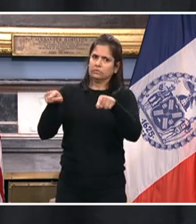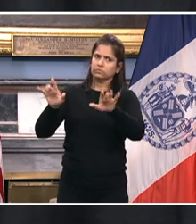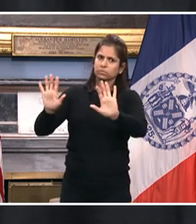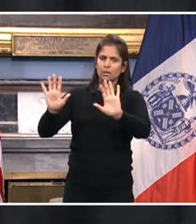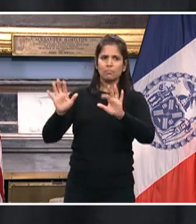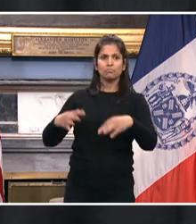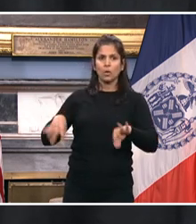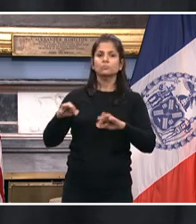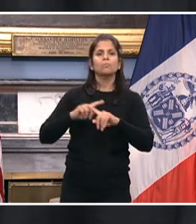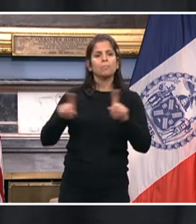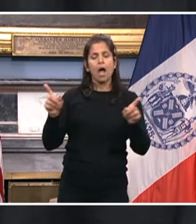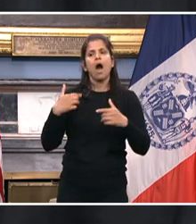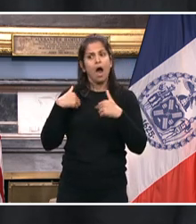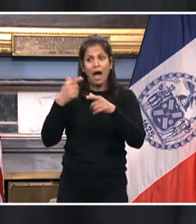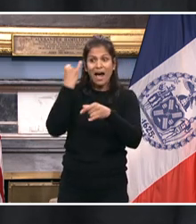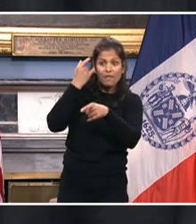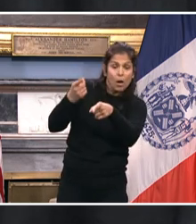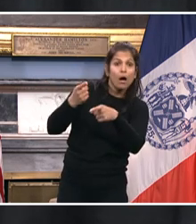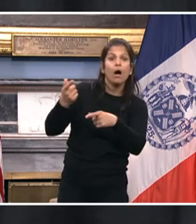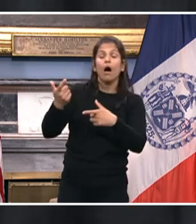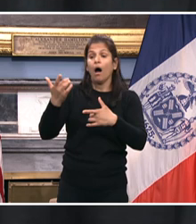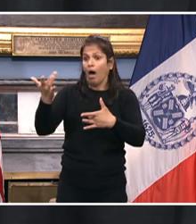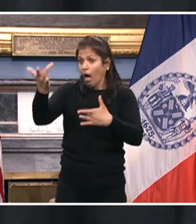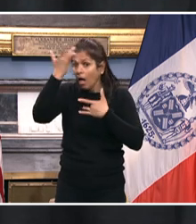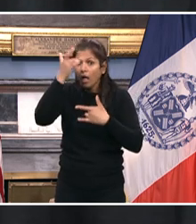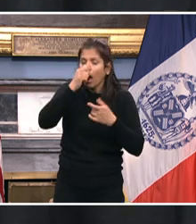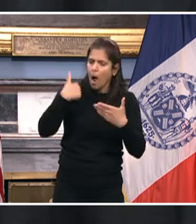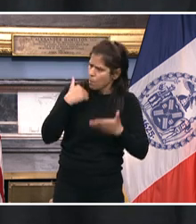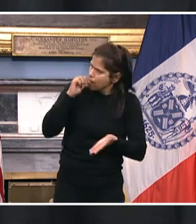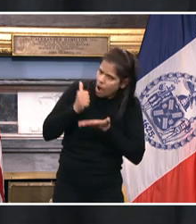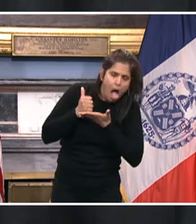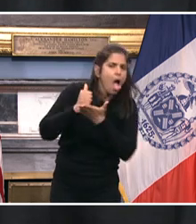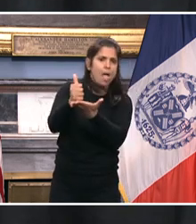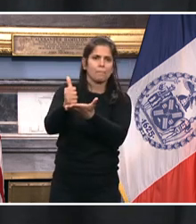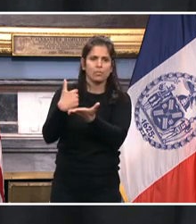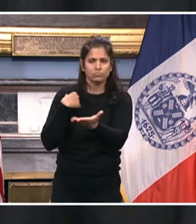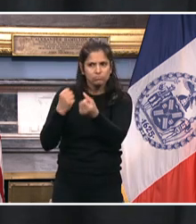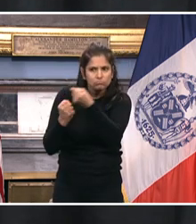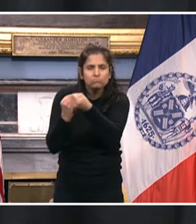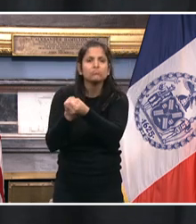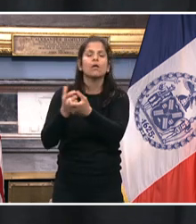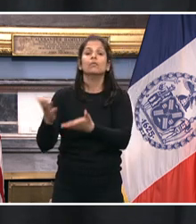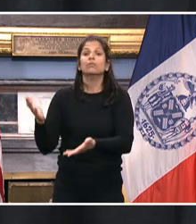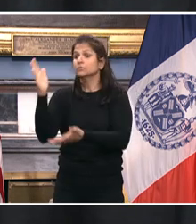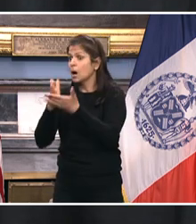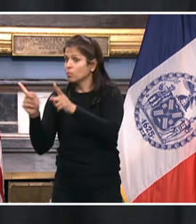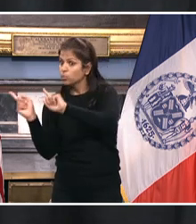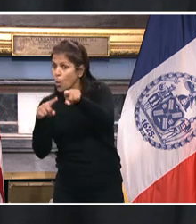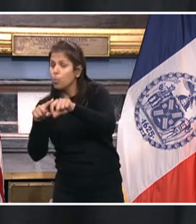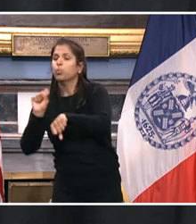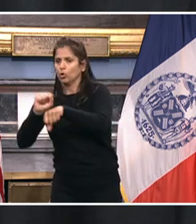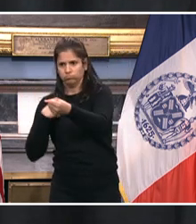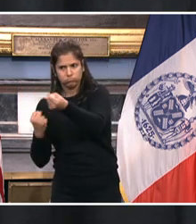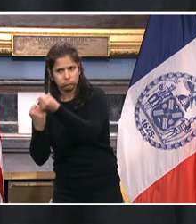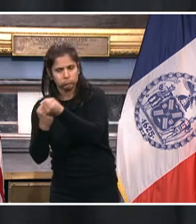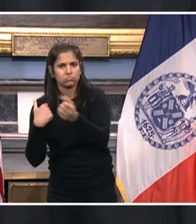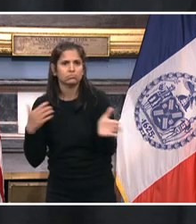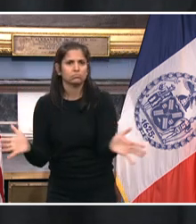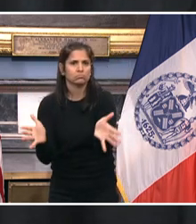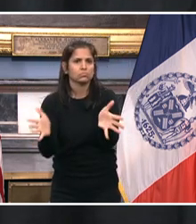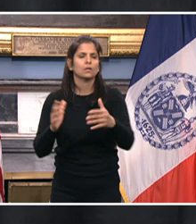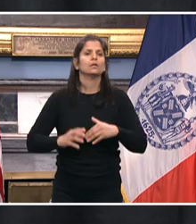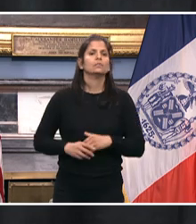but still so many essential workers have to get around, it's just going to create a worse situation for everyone. More overcrowding, fewer people can get to